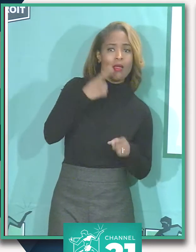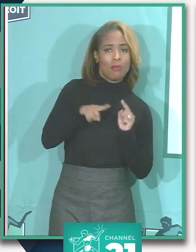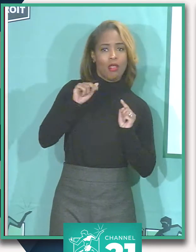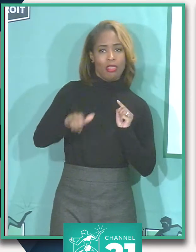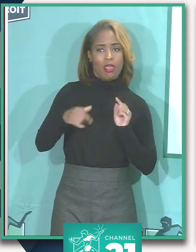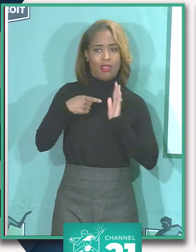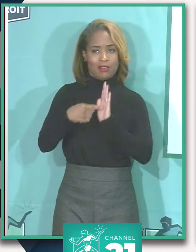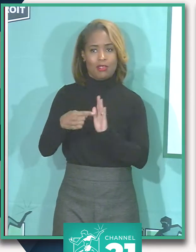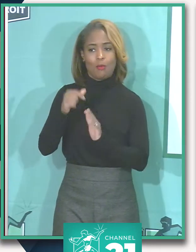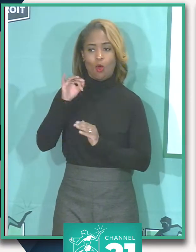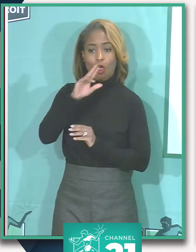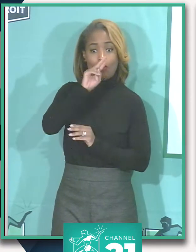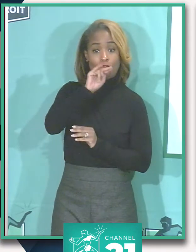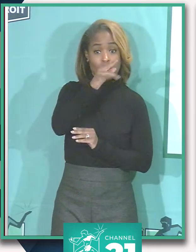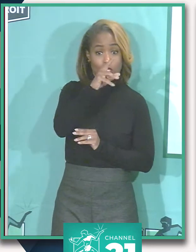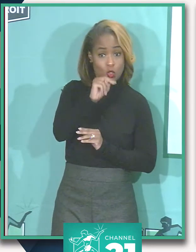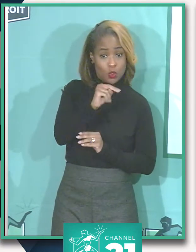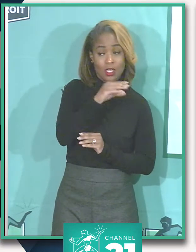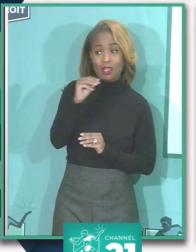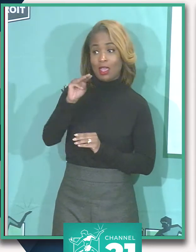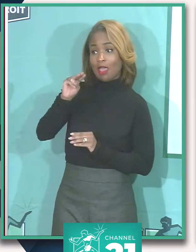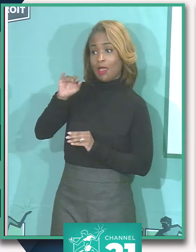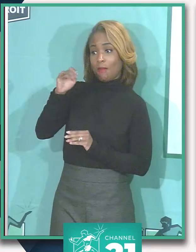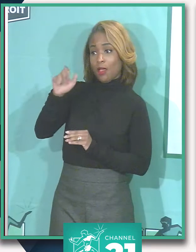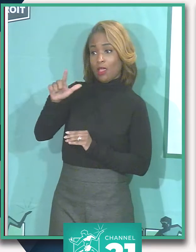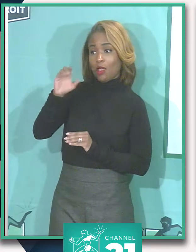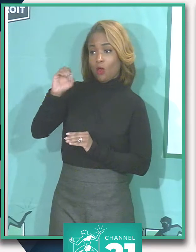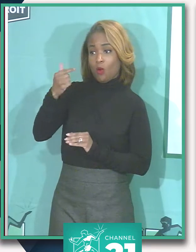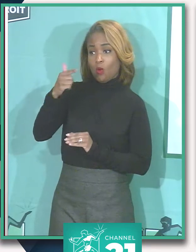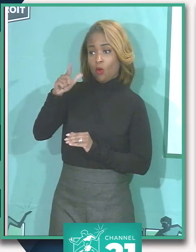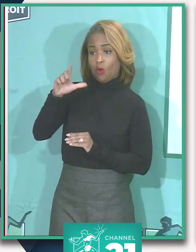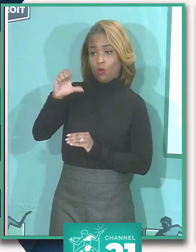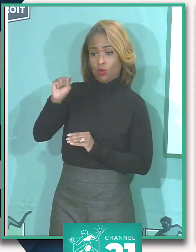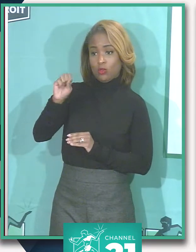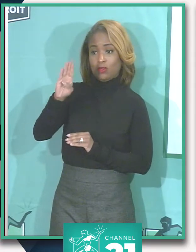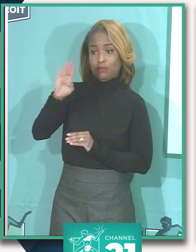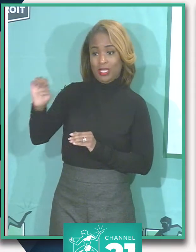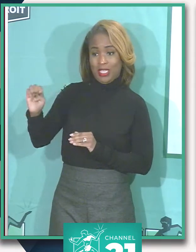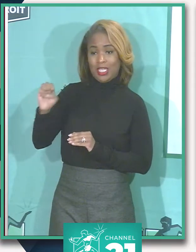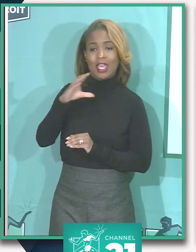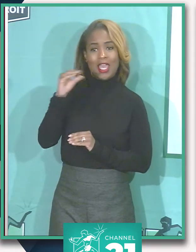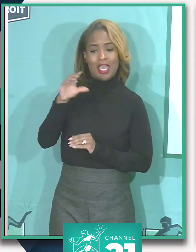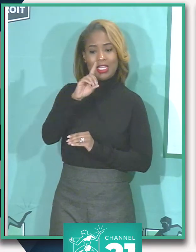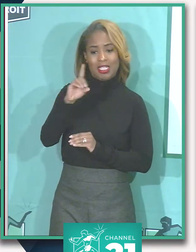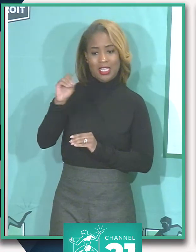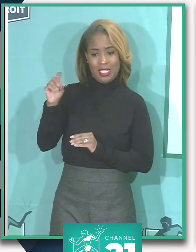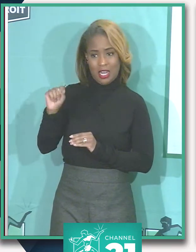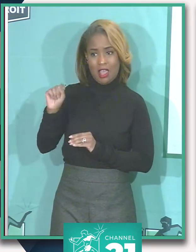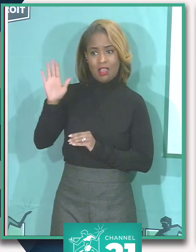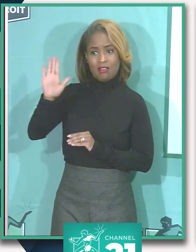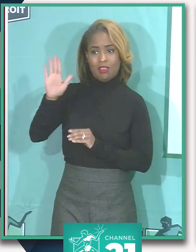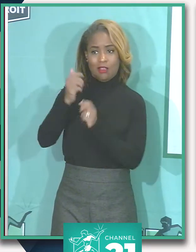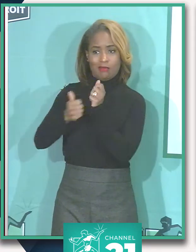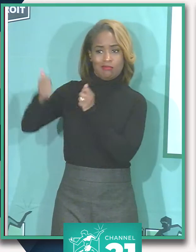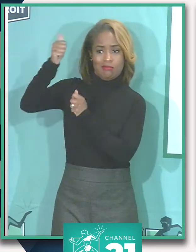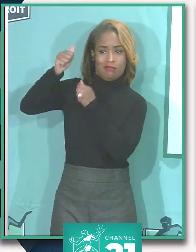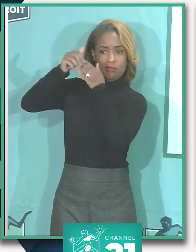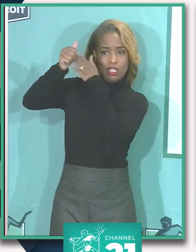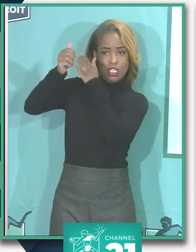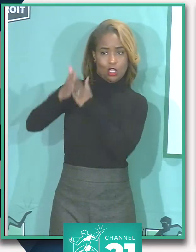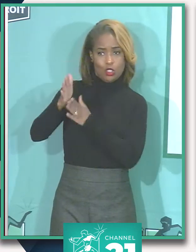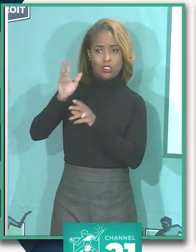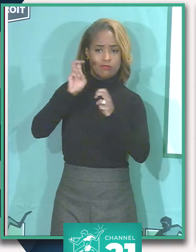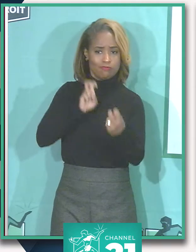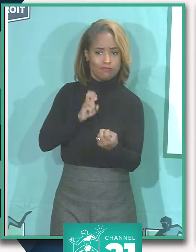of the unions and Michael Oglesby and the DDOT leadership sitting down and working together. We've got